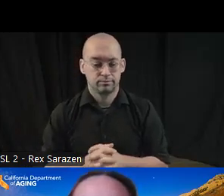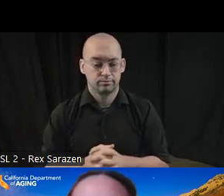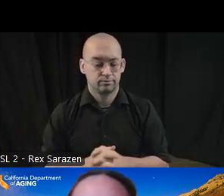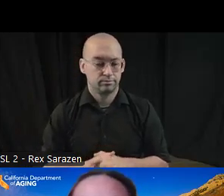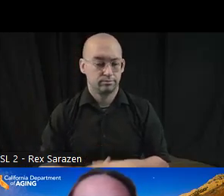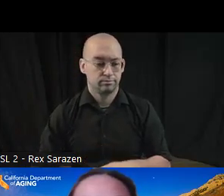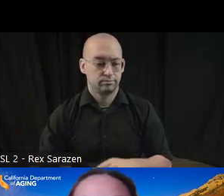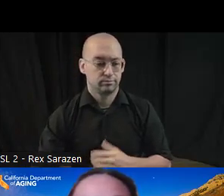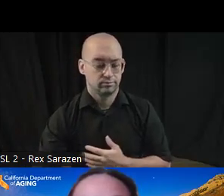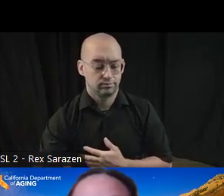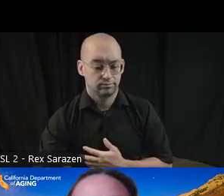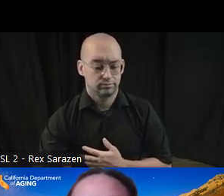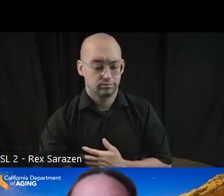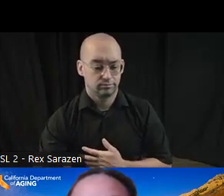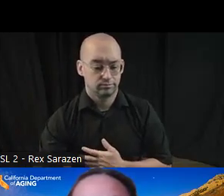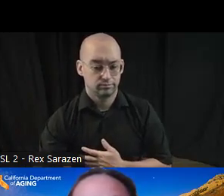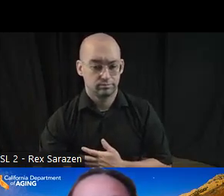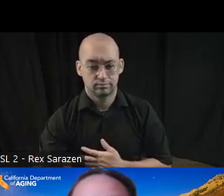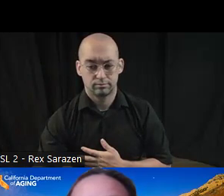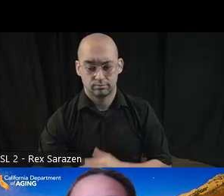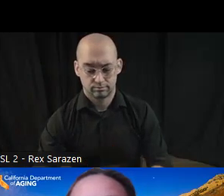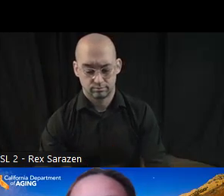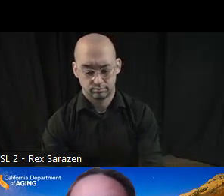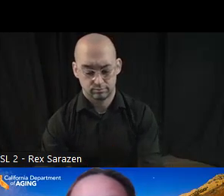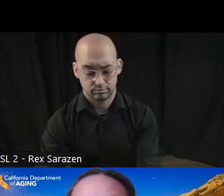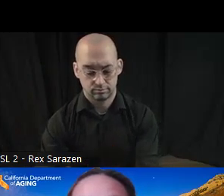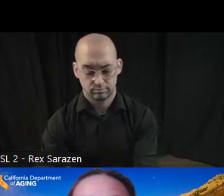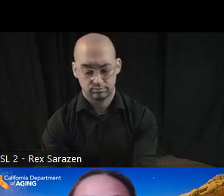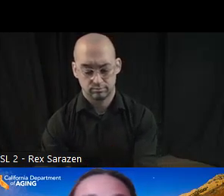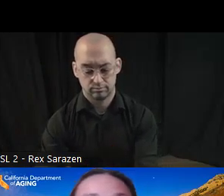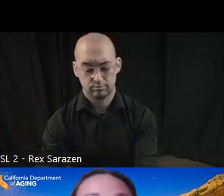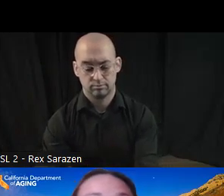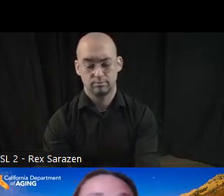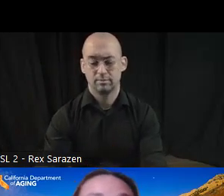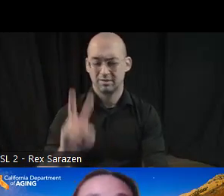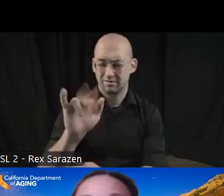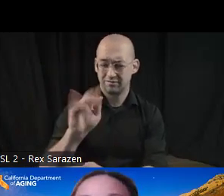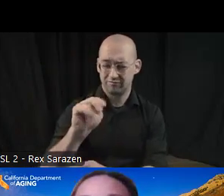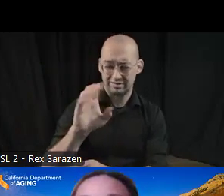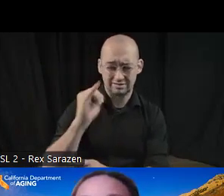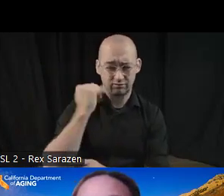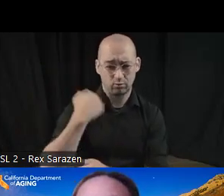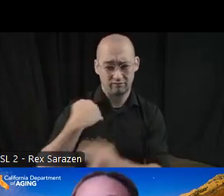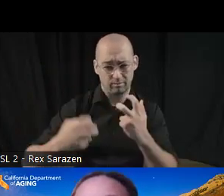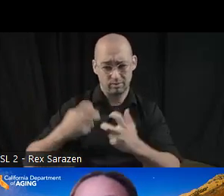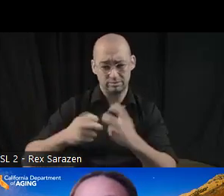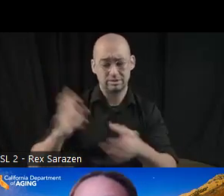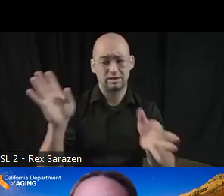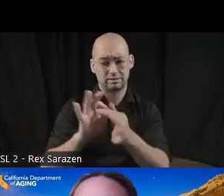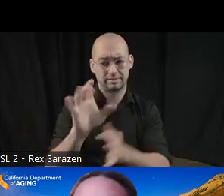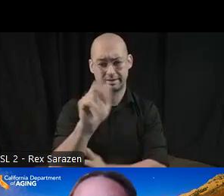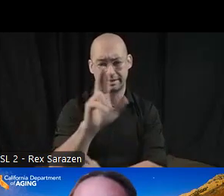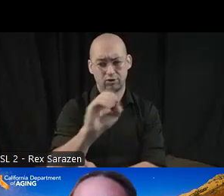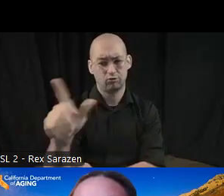have issues, please contact Carol and Carol will be able to support that. And then again, welcome